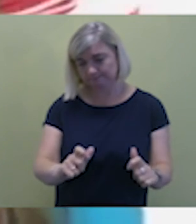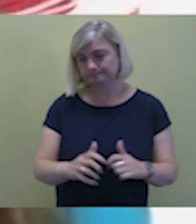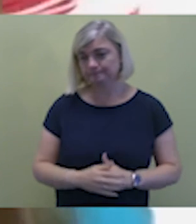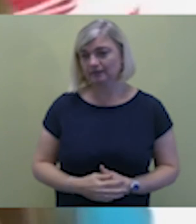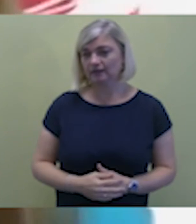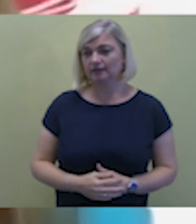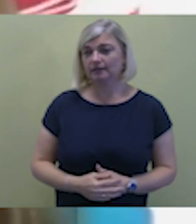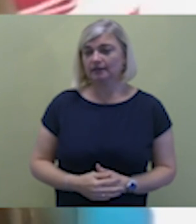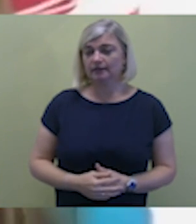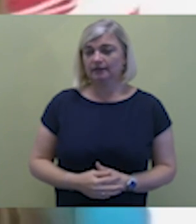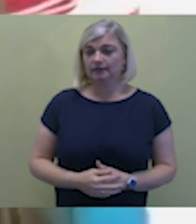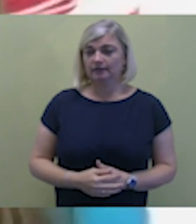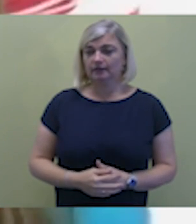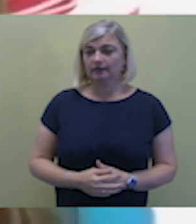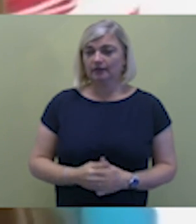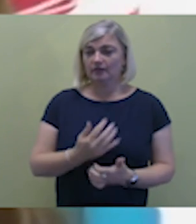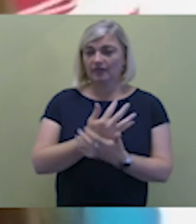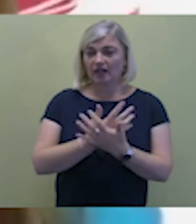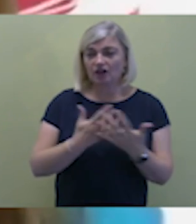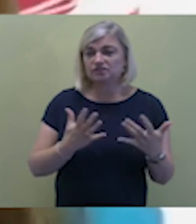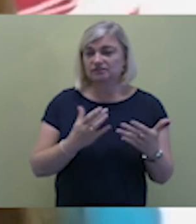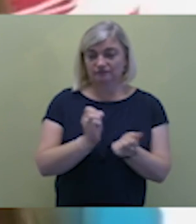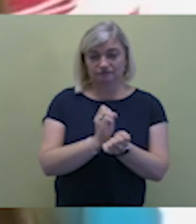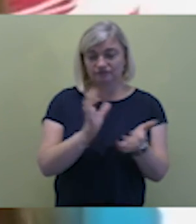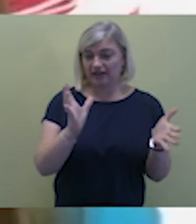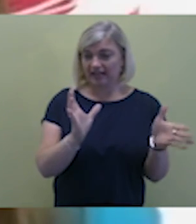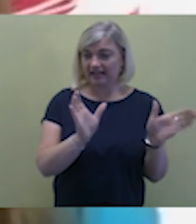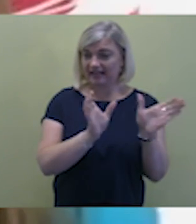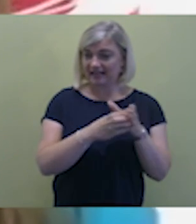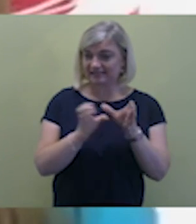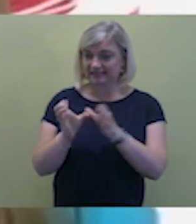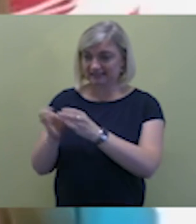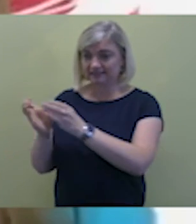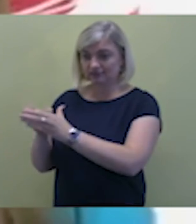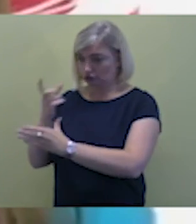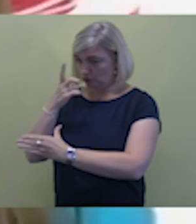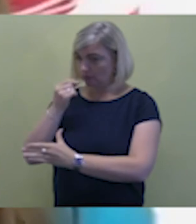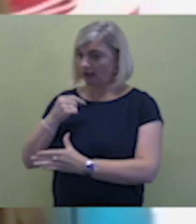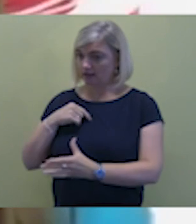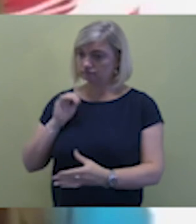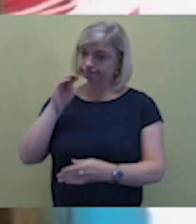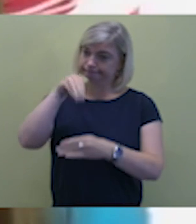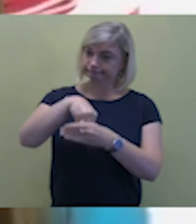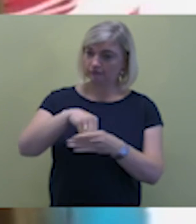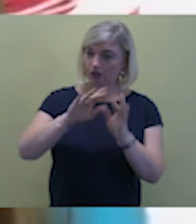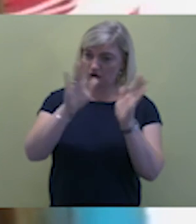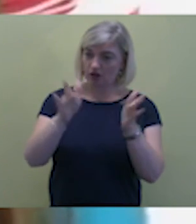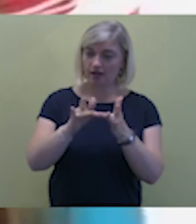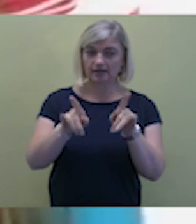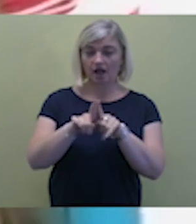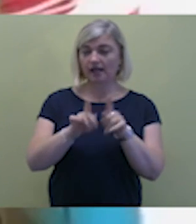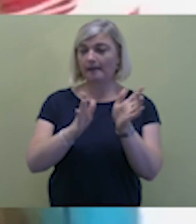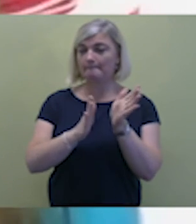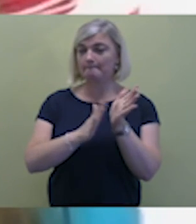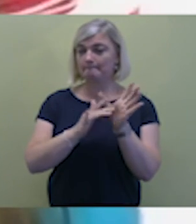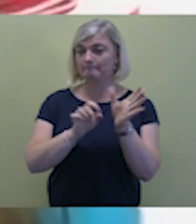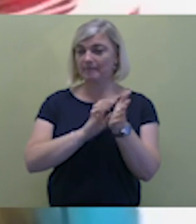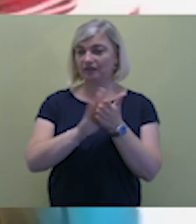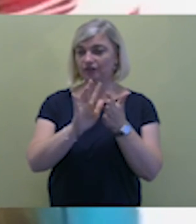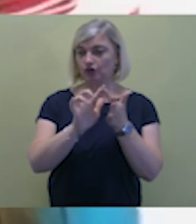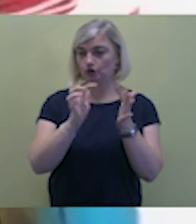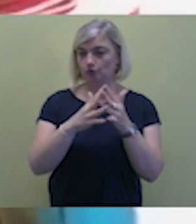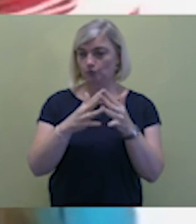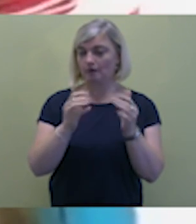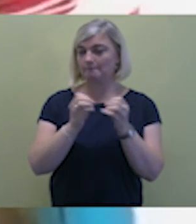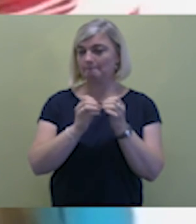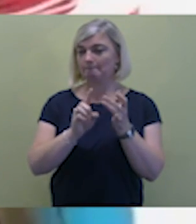those. There are lots and lots of classes, free classes that you can do online at the moment, such as Matthew Bourne Company. They